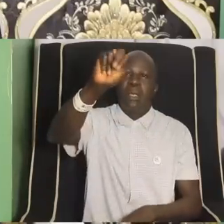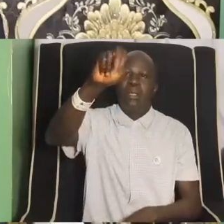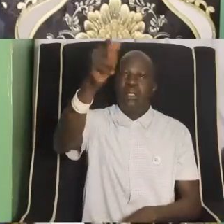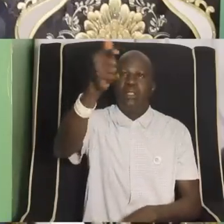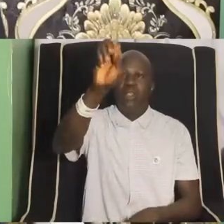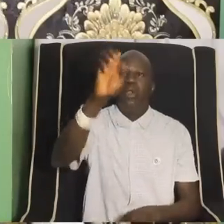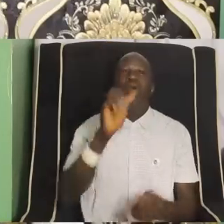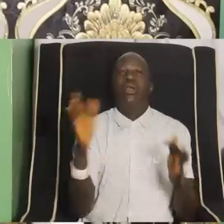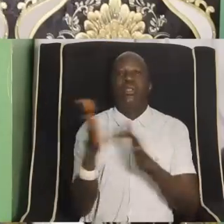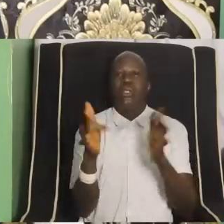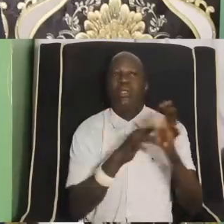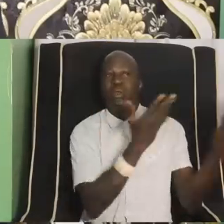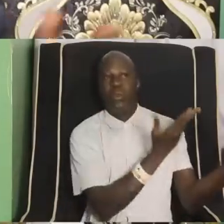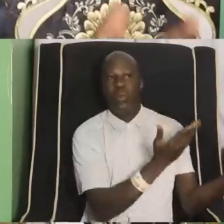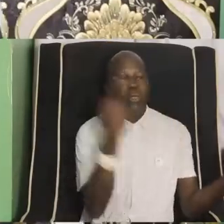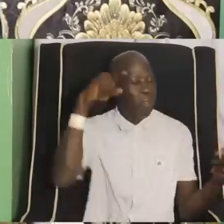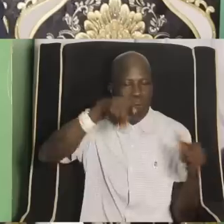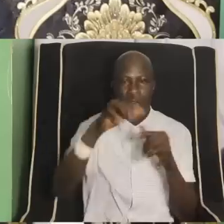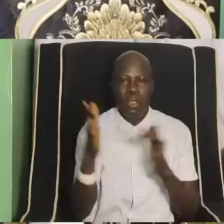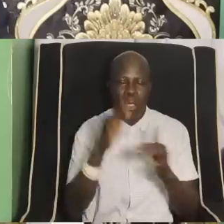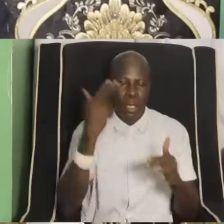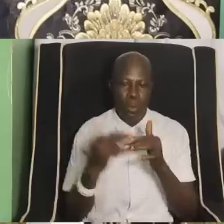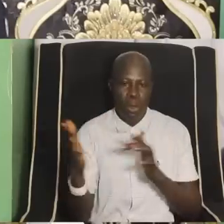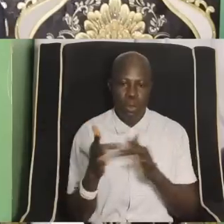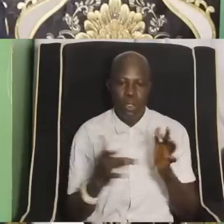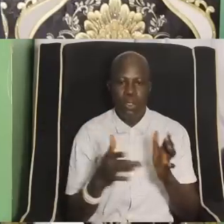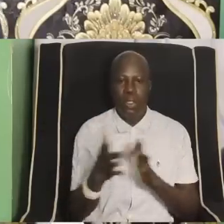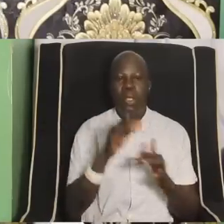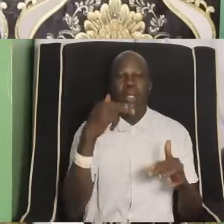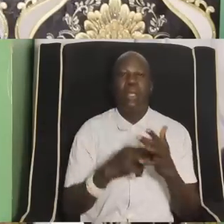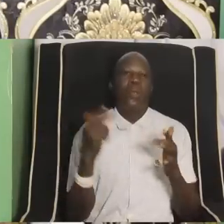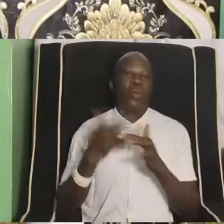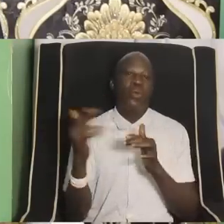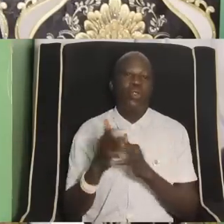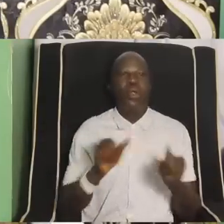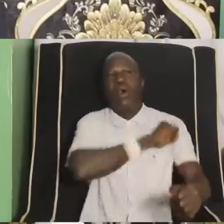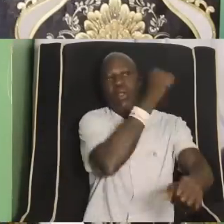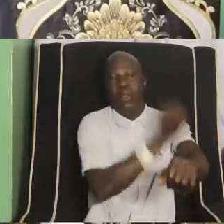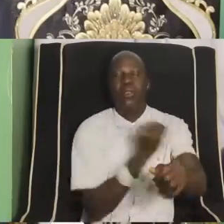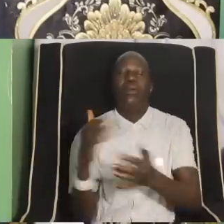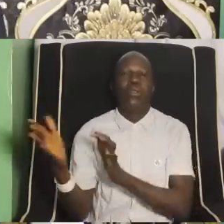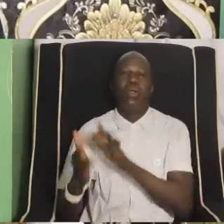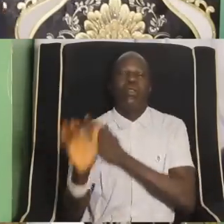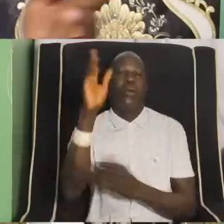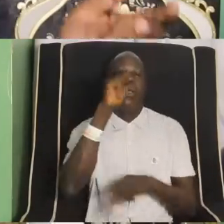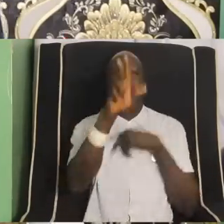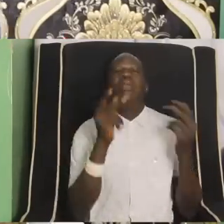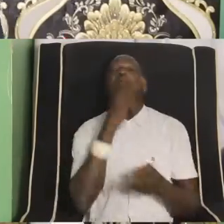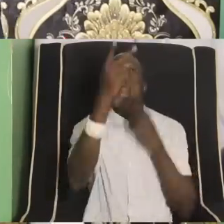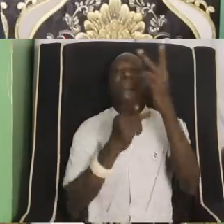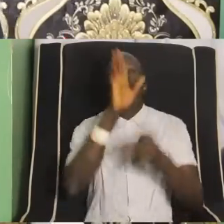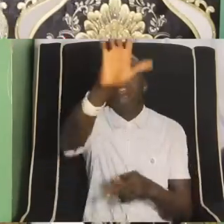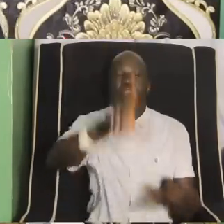everywhere. Jesus awaits you. In the name of Jesus. In the name of Jesus. Authority of God over